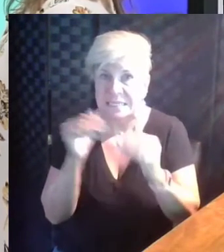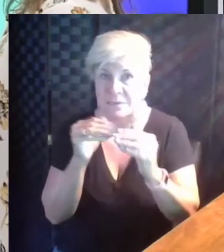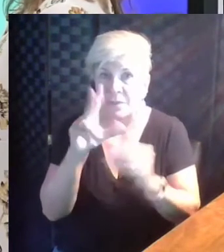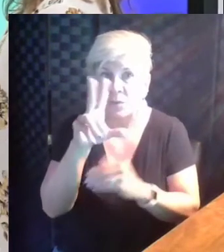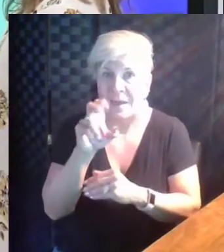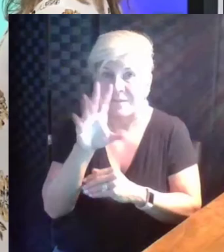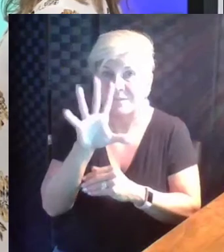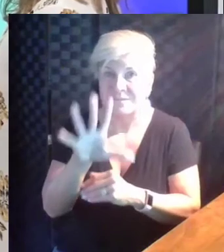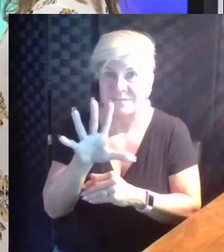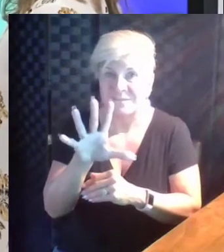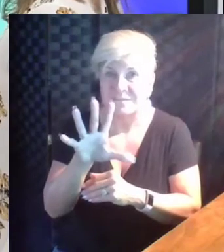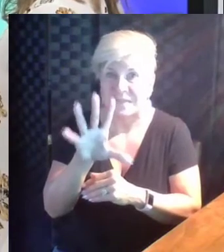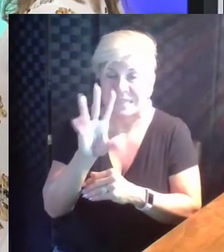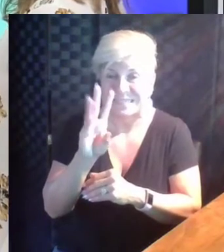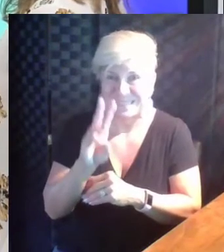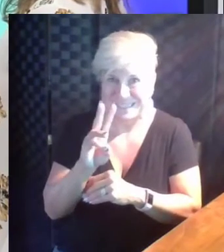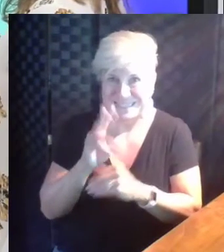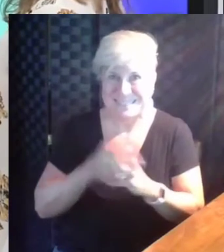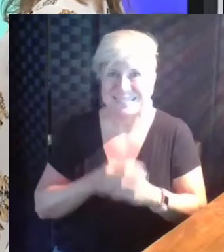me